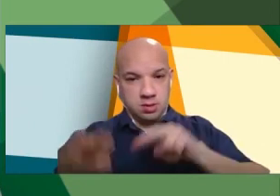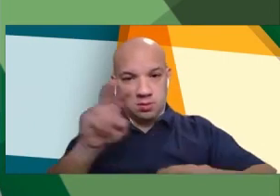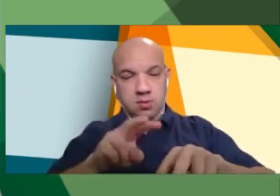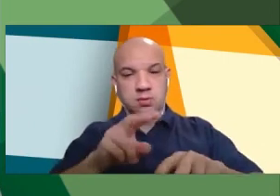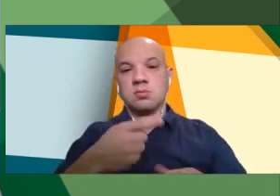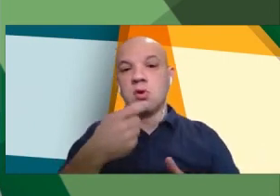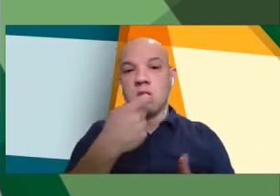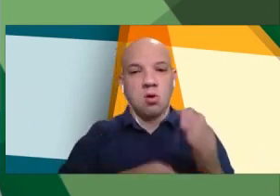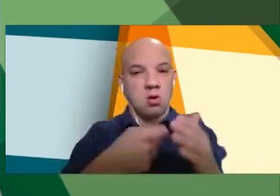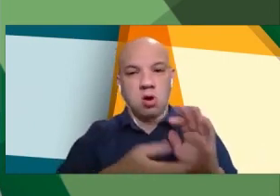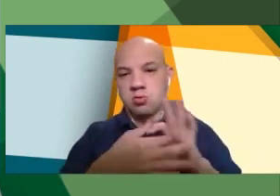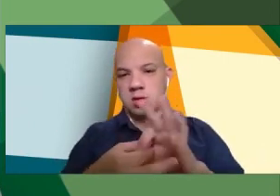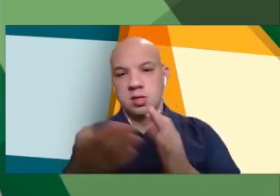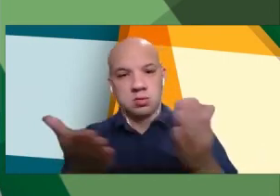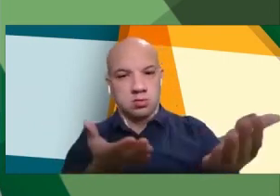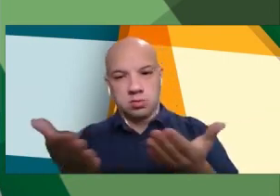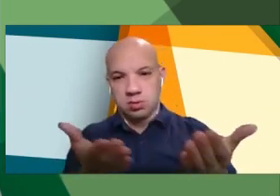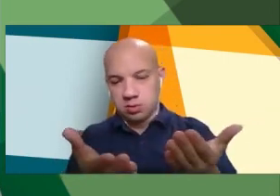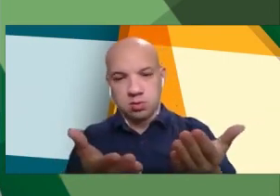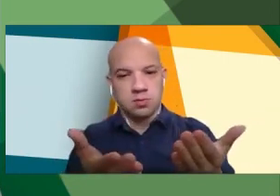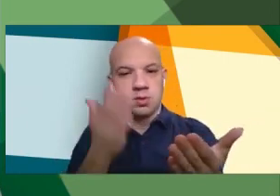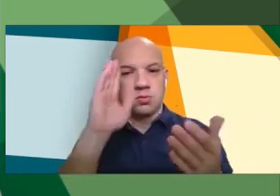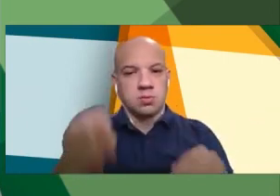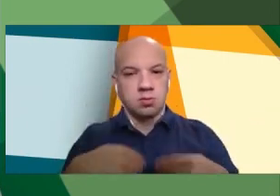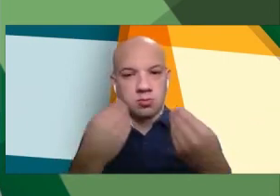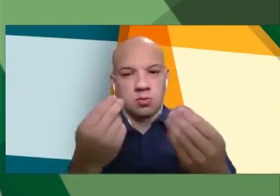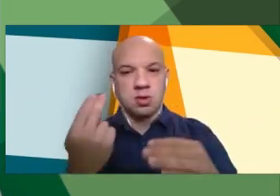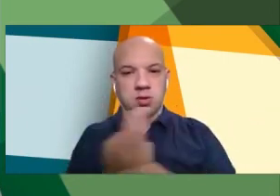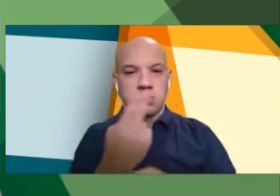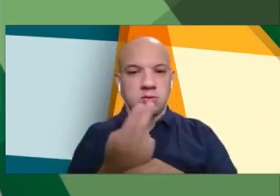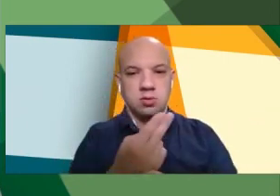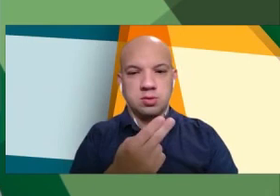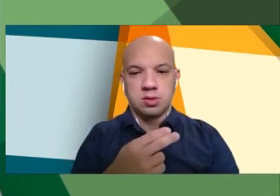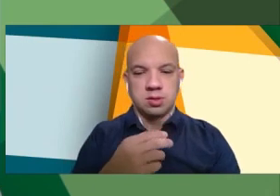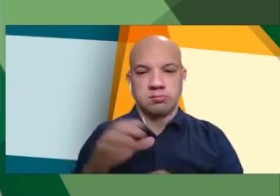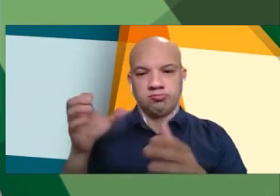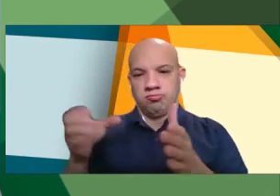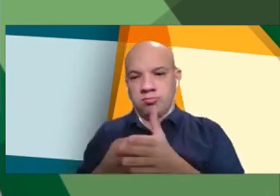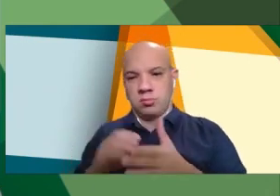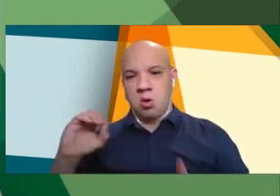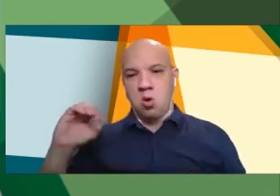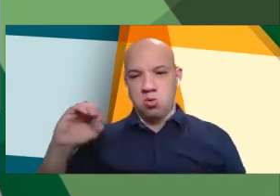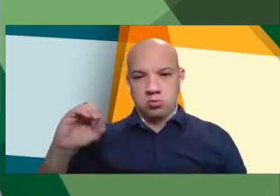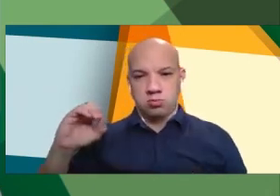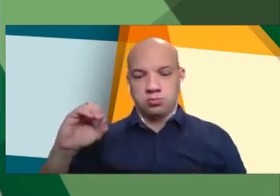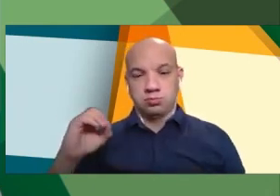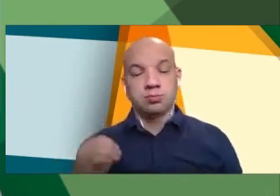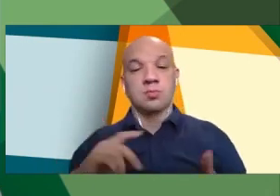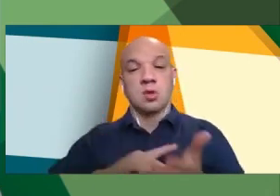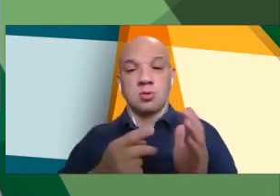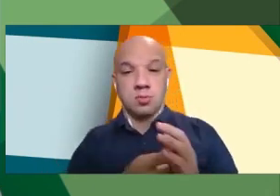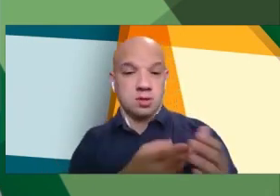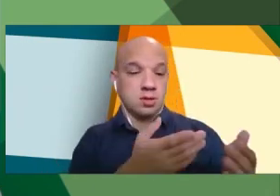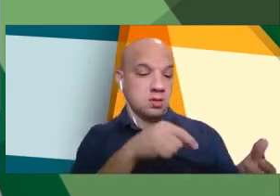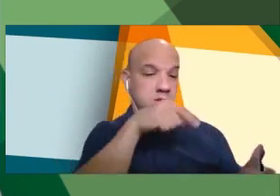related to the services are to be provided using Exhibit O, okay? So the proposer will